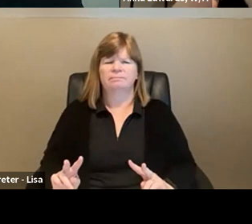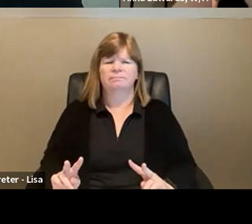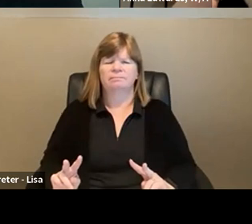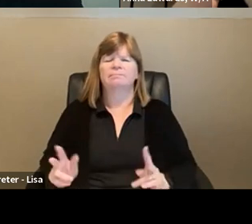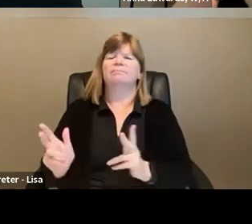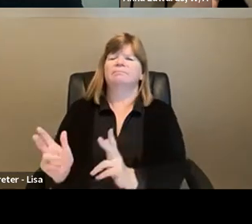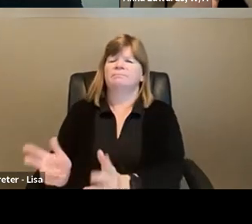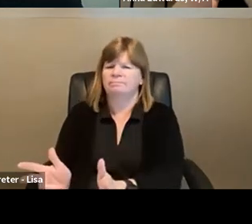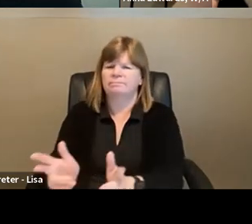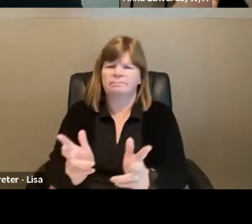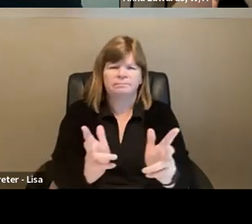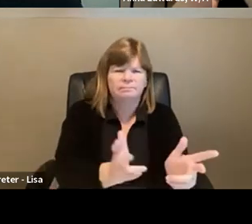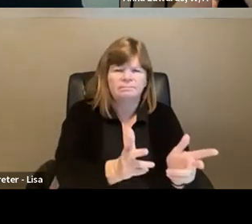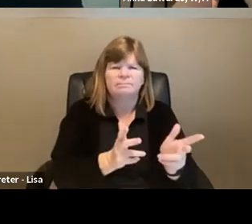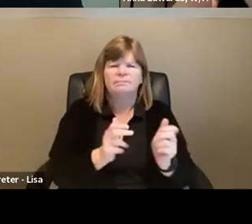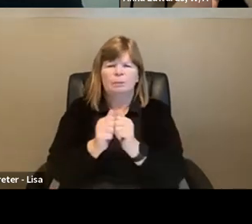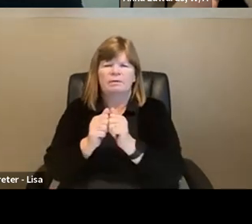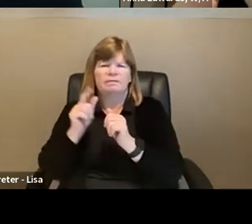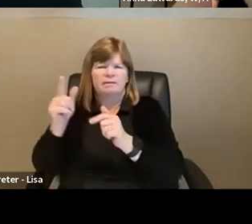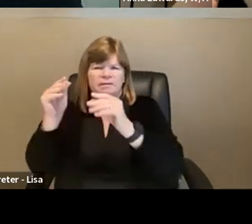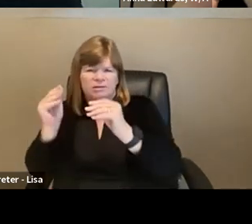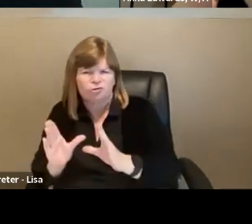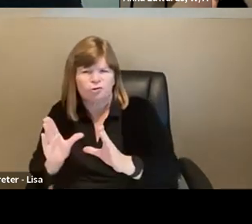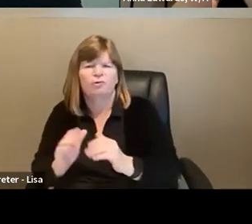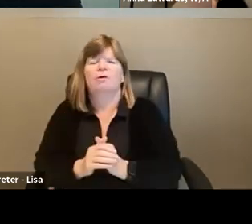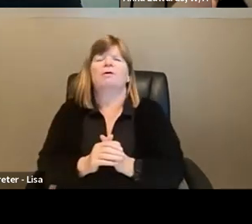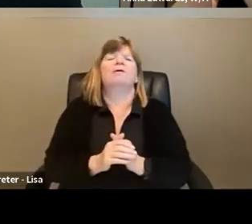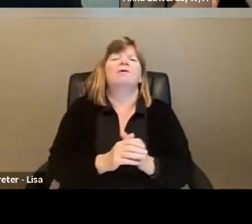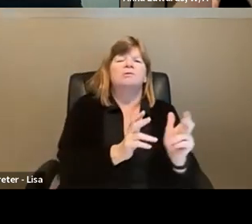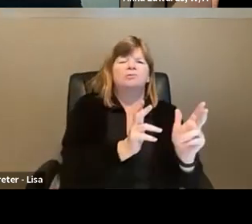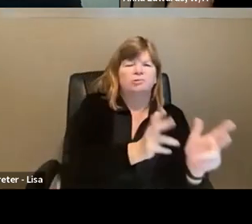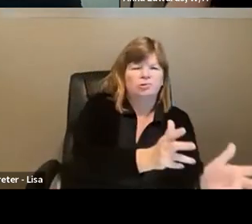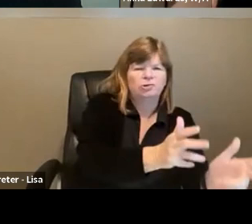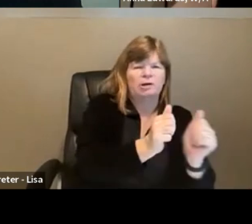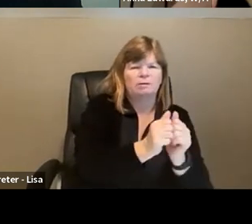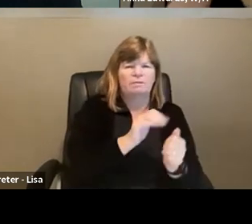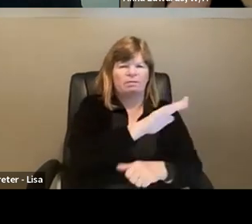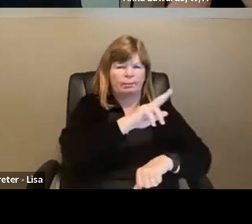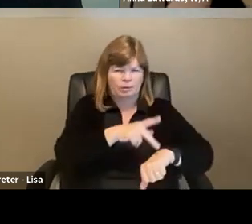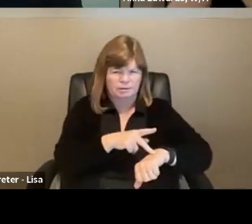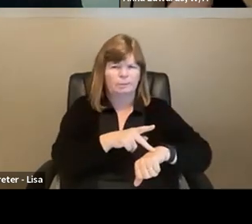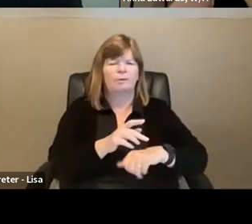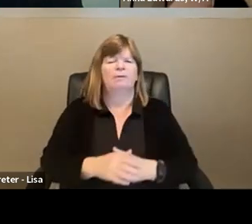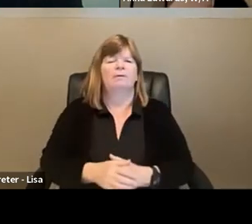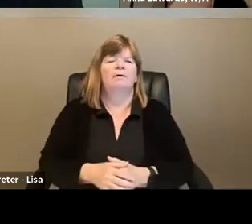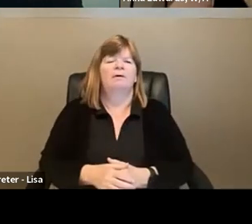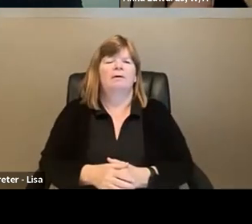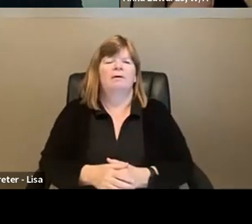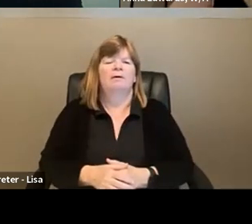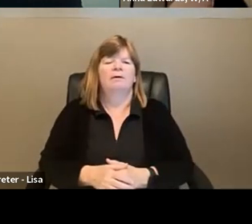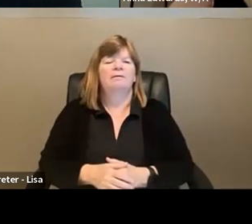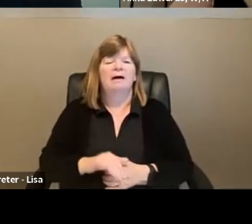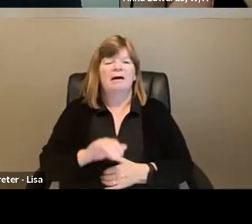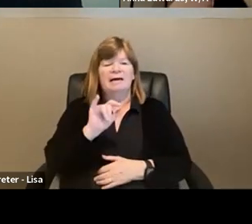conversation with the educator, have a conversation with our principals. So whenever I